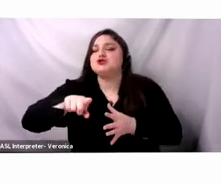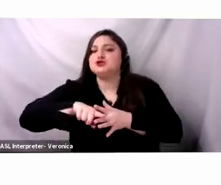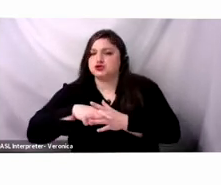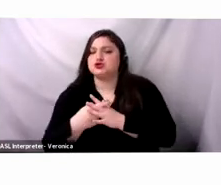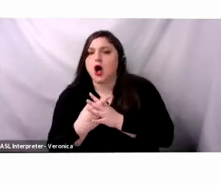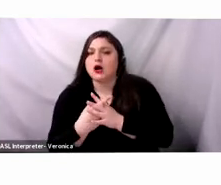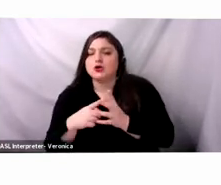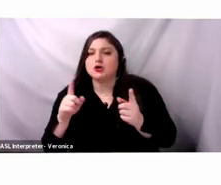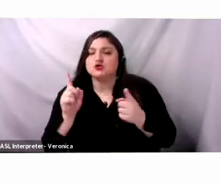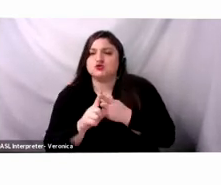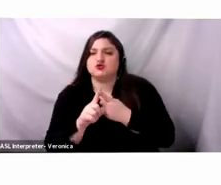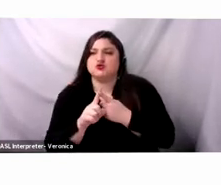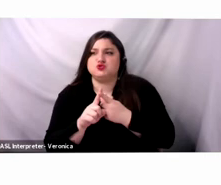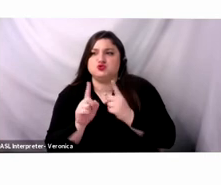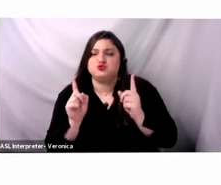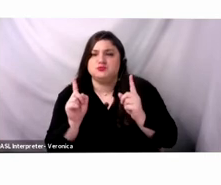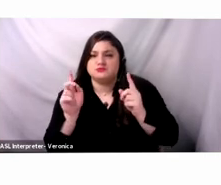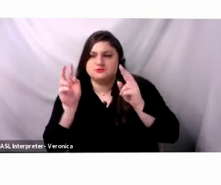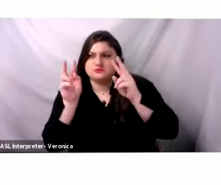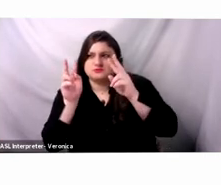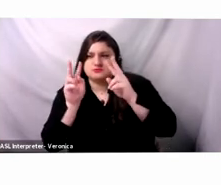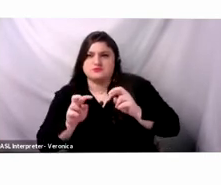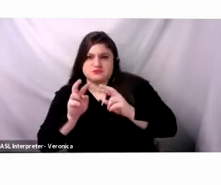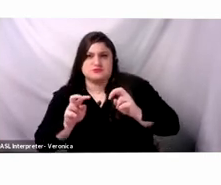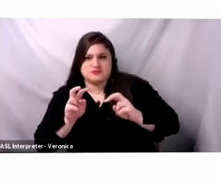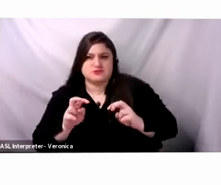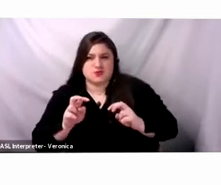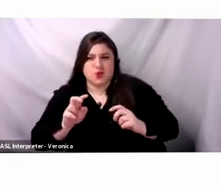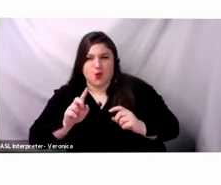these big brands are presenting as